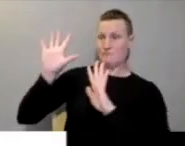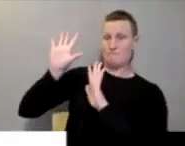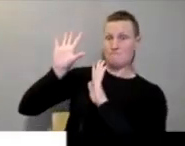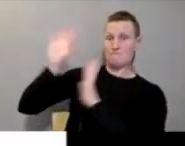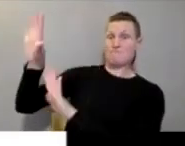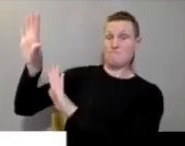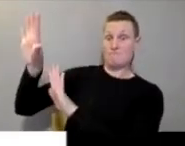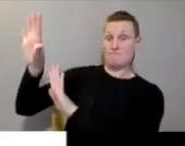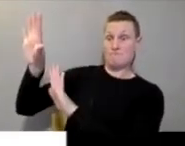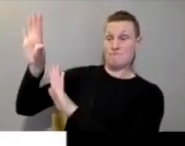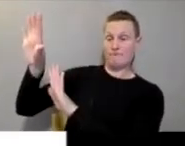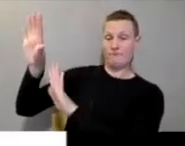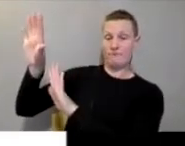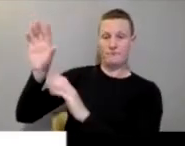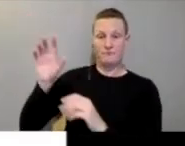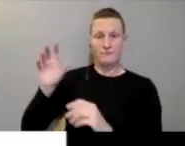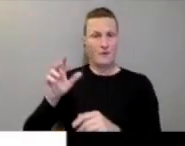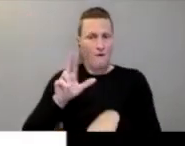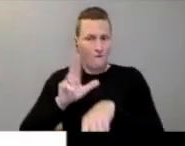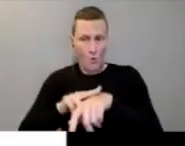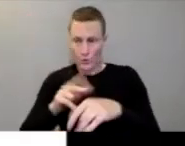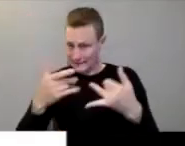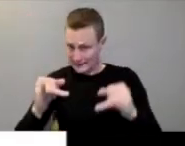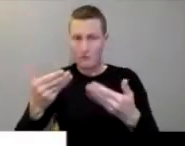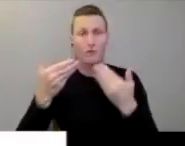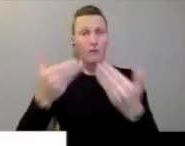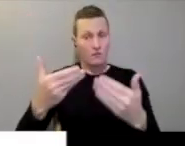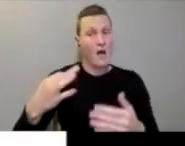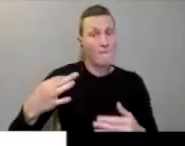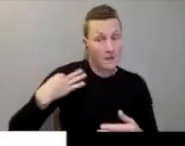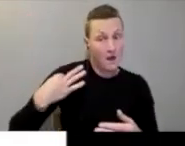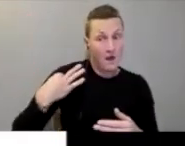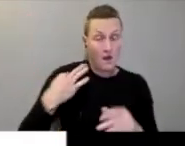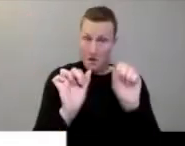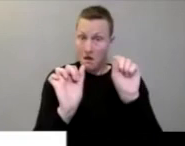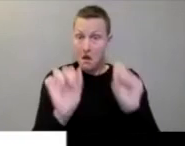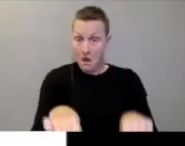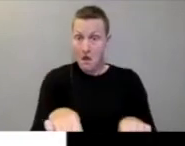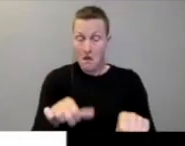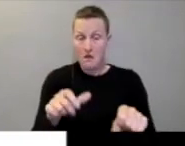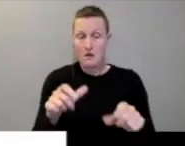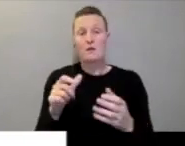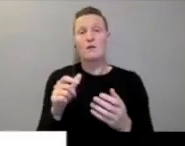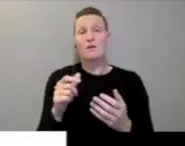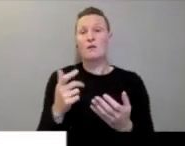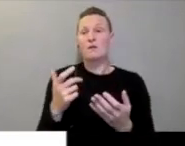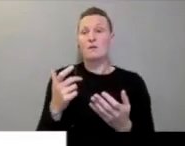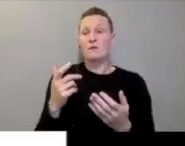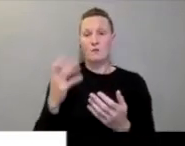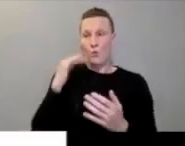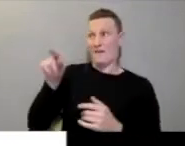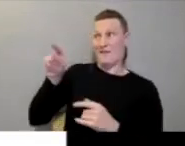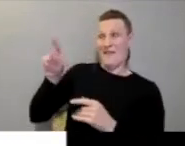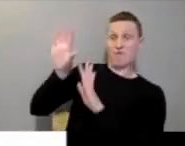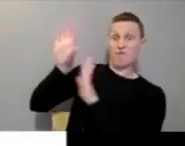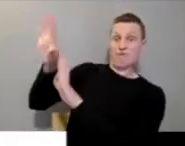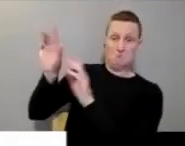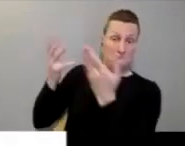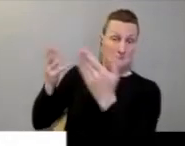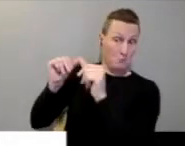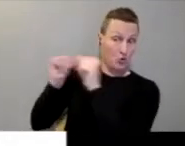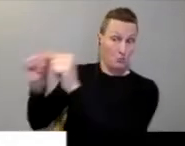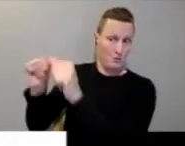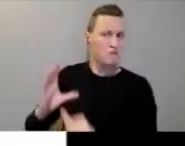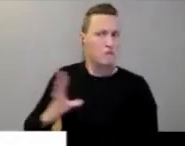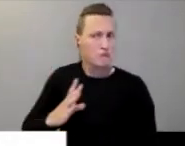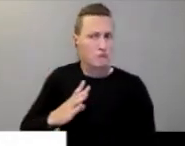an ineligible project by any stretch. That's great too. It's just that if it's something that is in out in